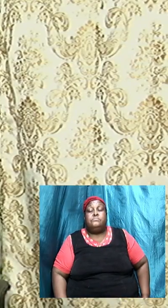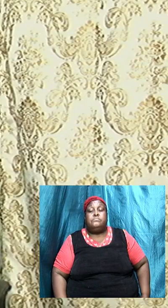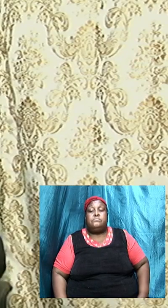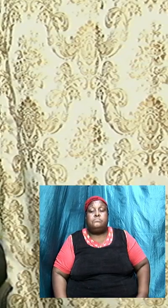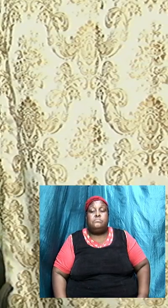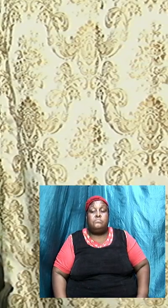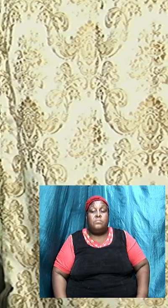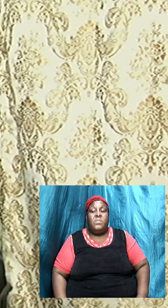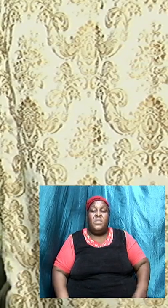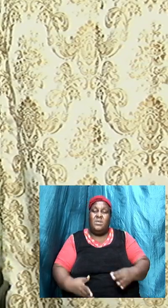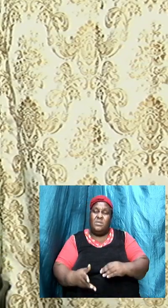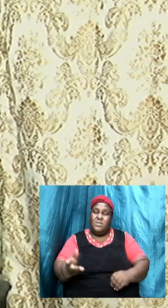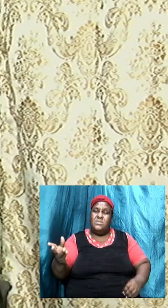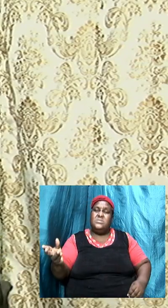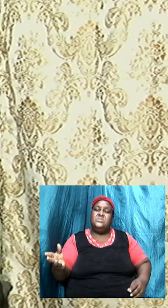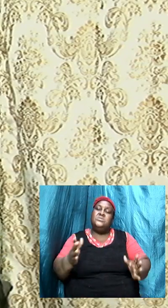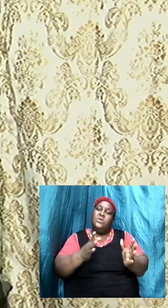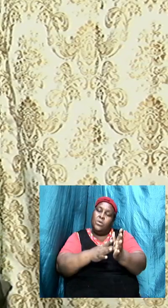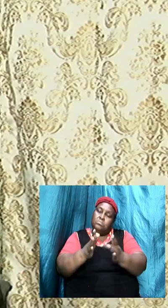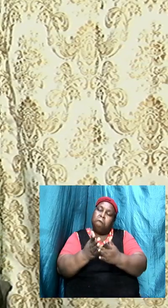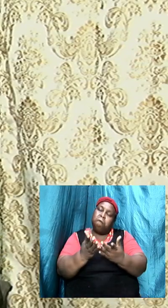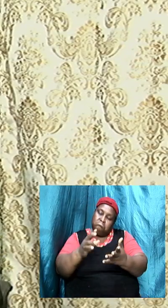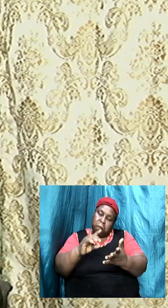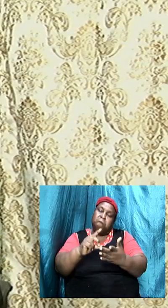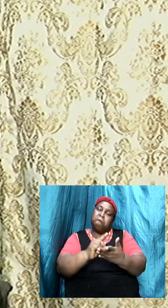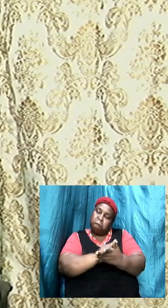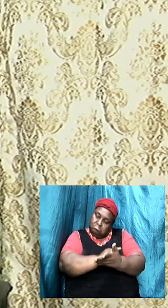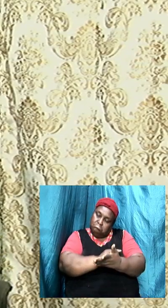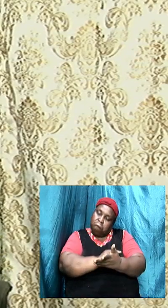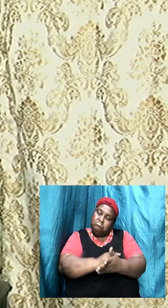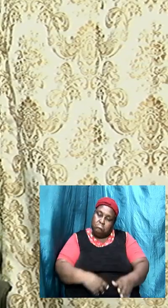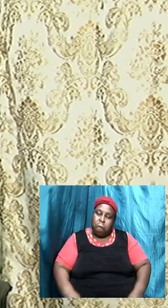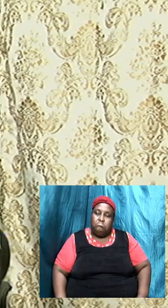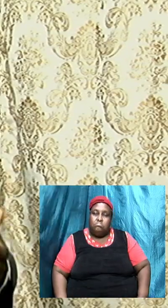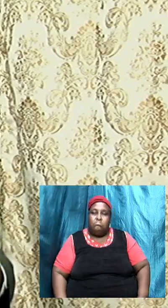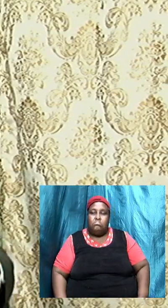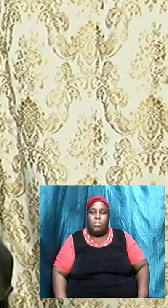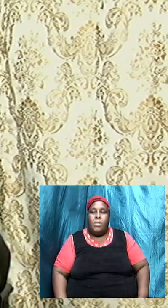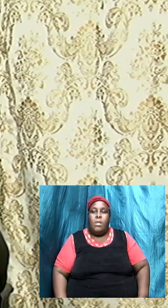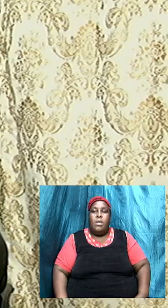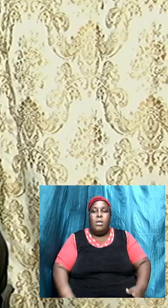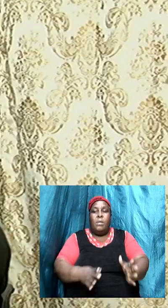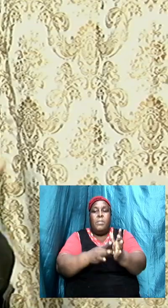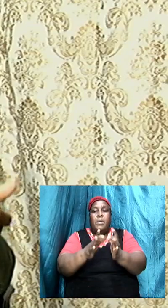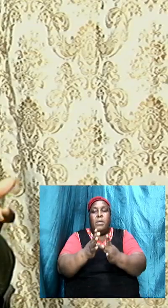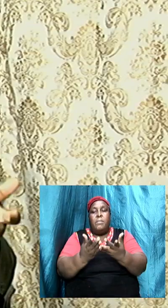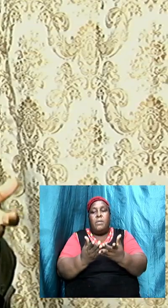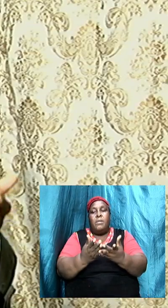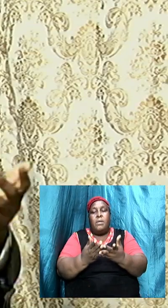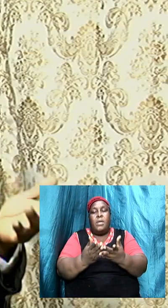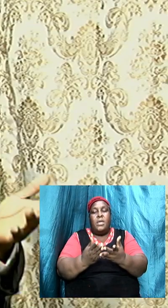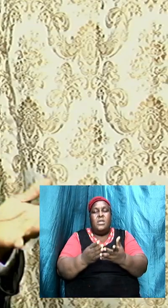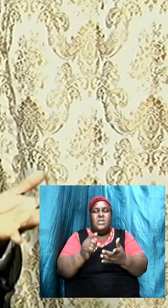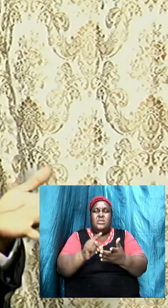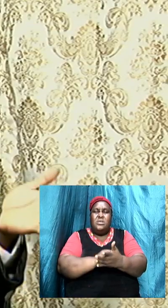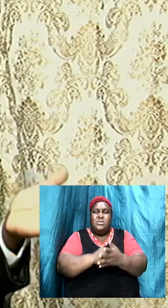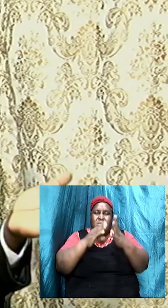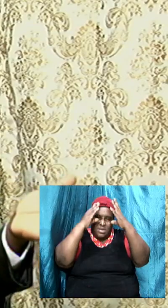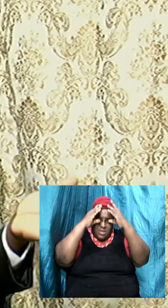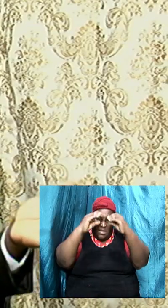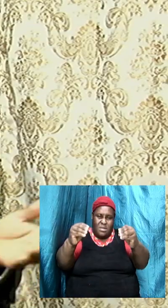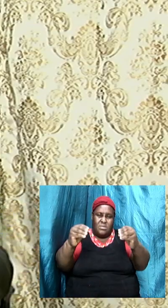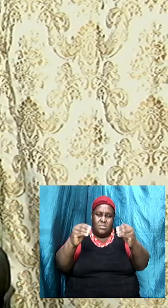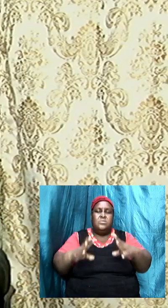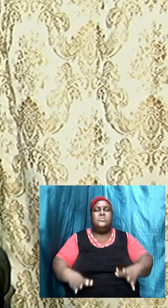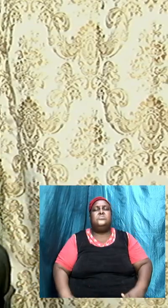And then there is what we call biblical doctrine. And biblical doctrines are teachings, because we say doctrine is really